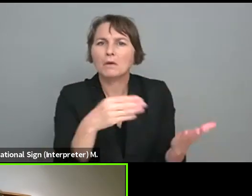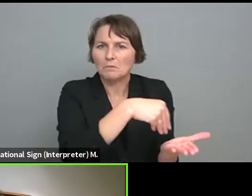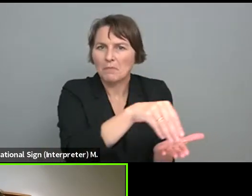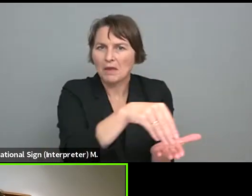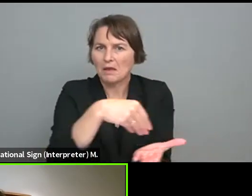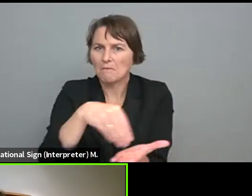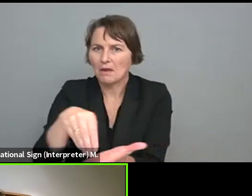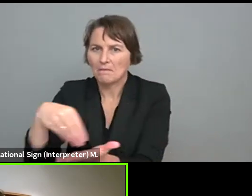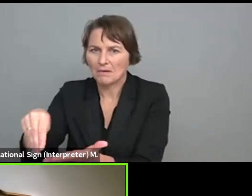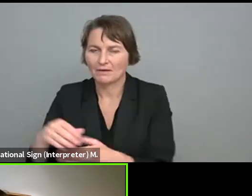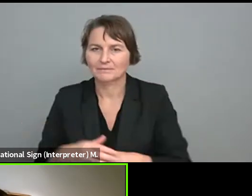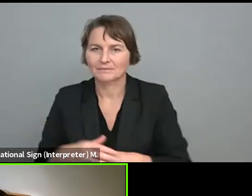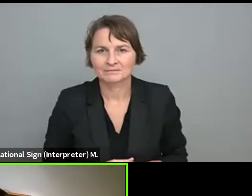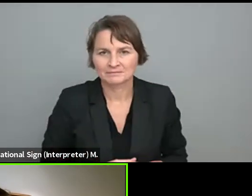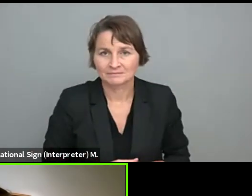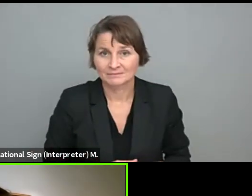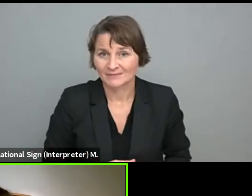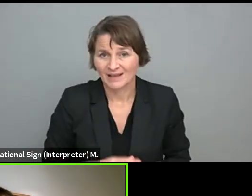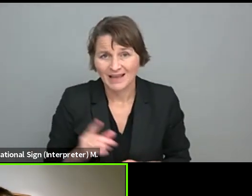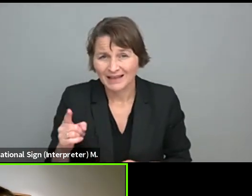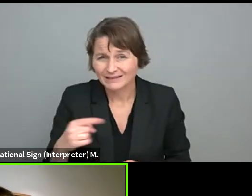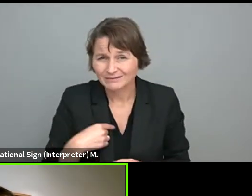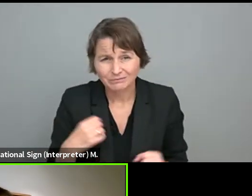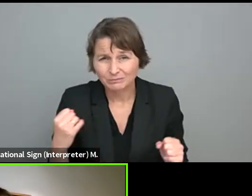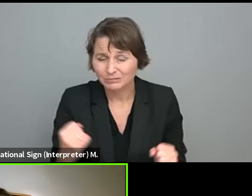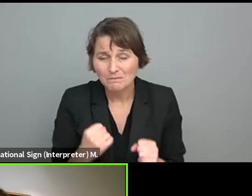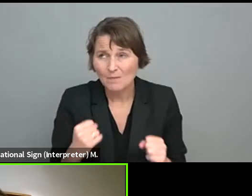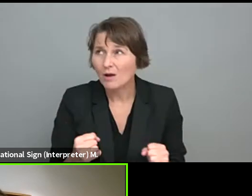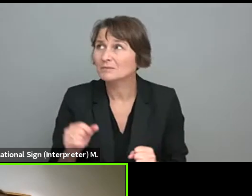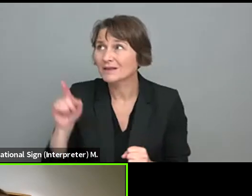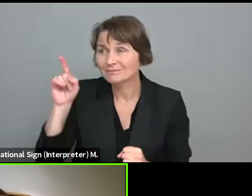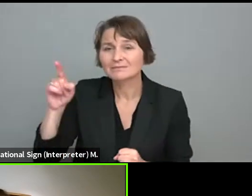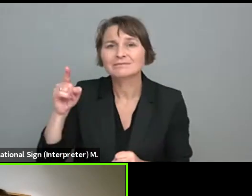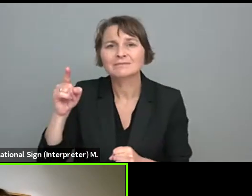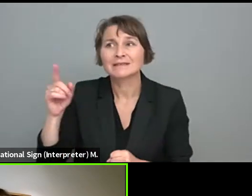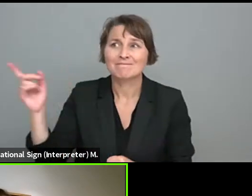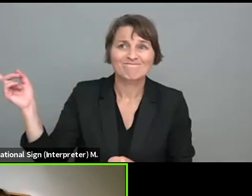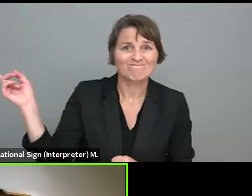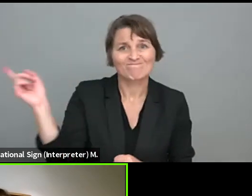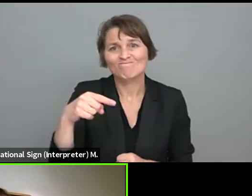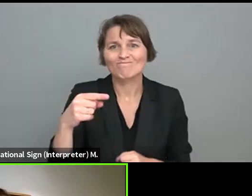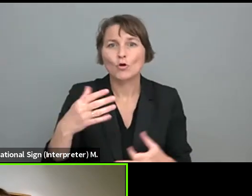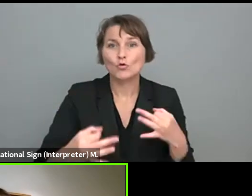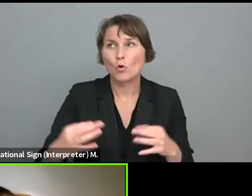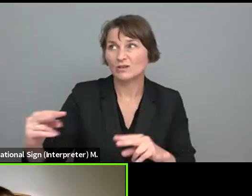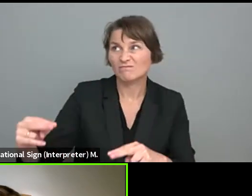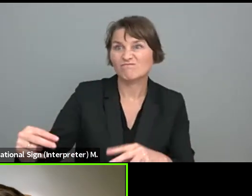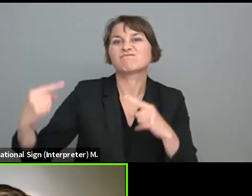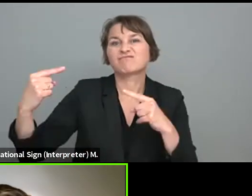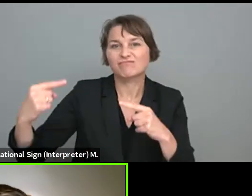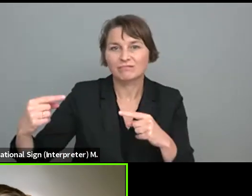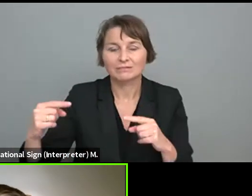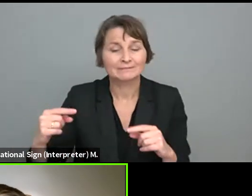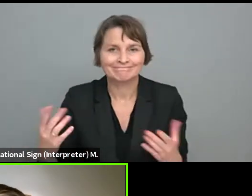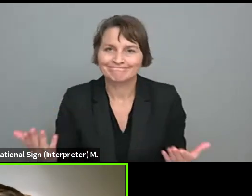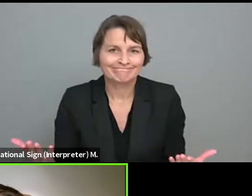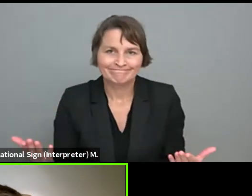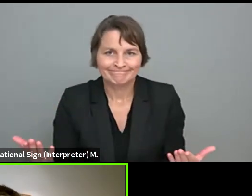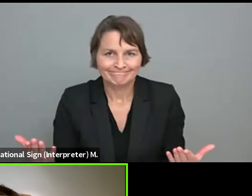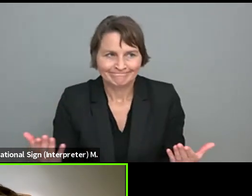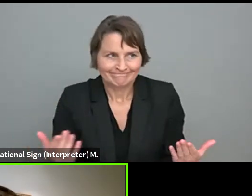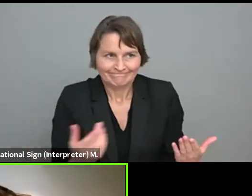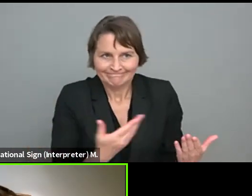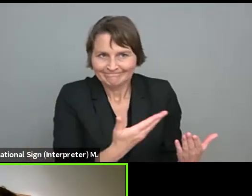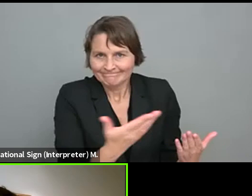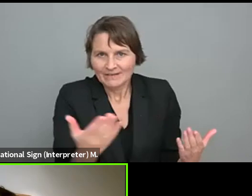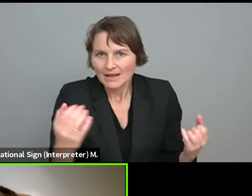employer to court, and the number of cases are very few. So that's really the simple beauty of the equal pay